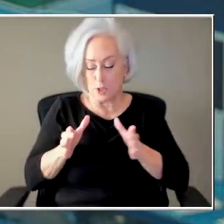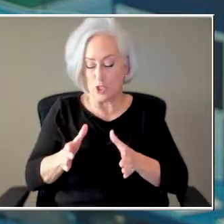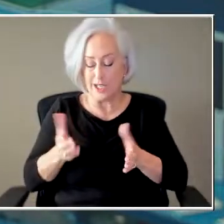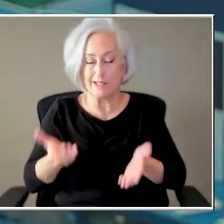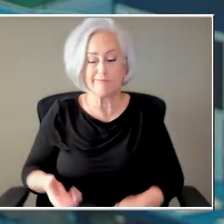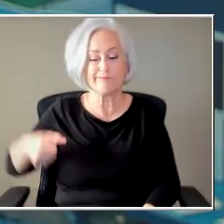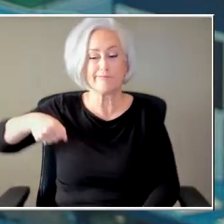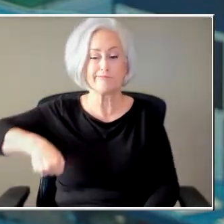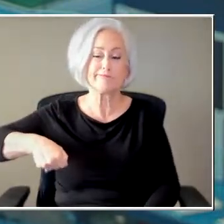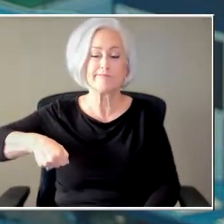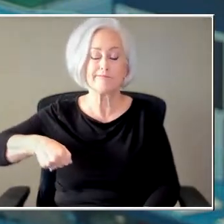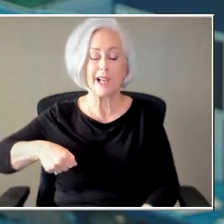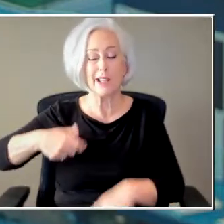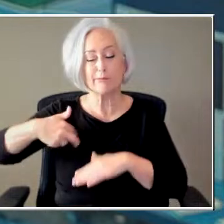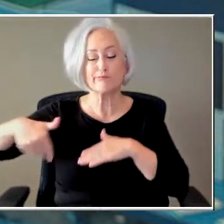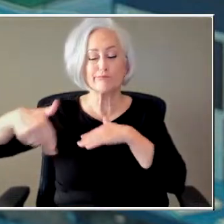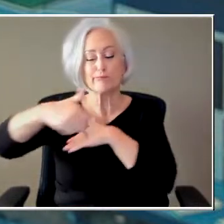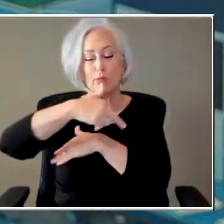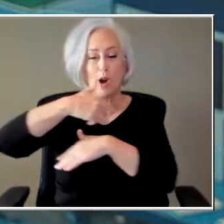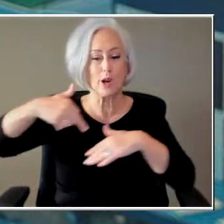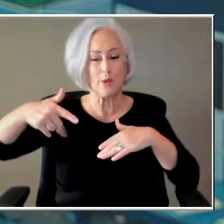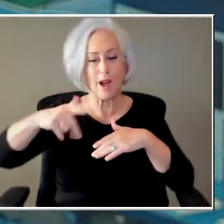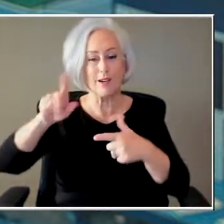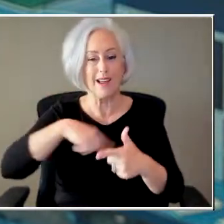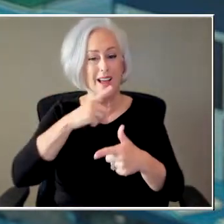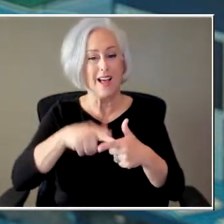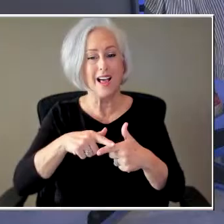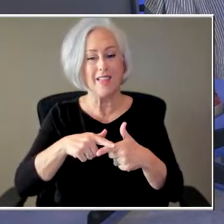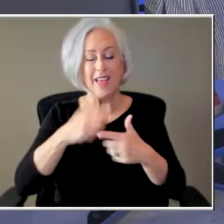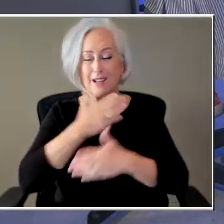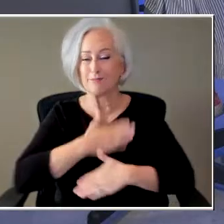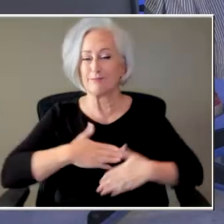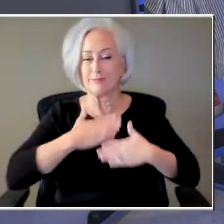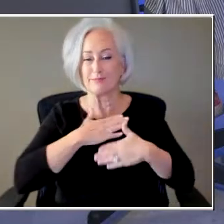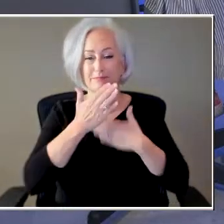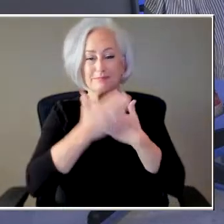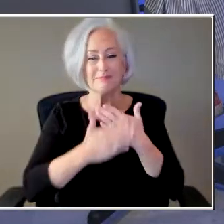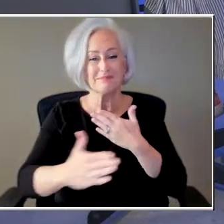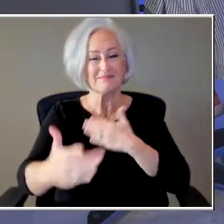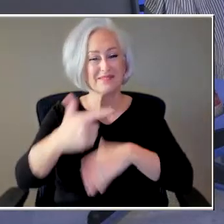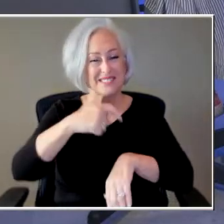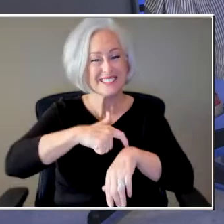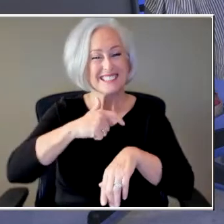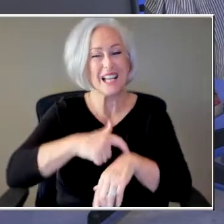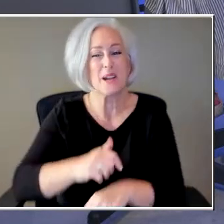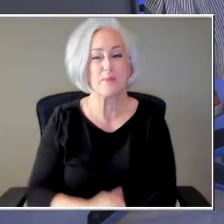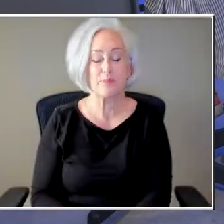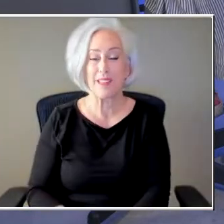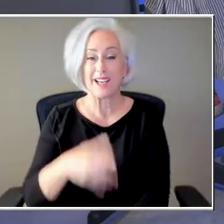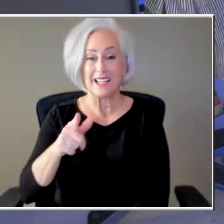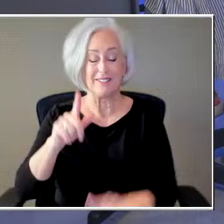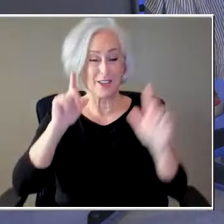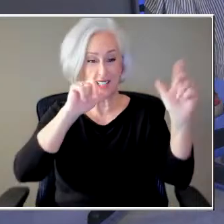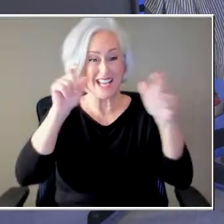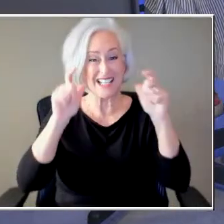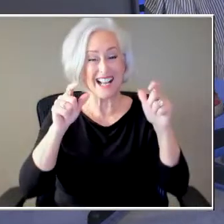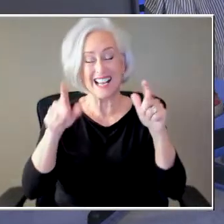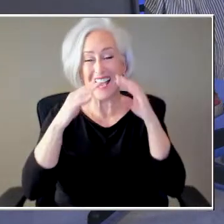and I was able to enjoy the rest of the time. And you're taking photos and you're smiling, and we can see in all these photos.